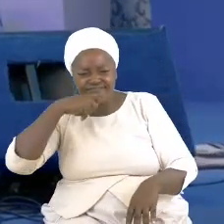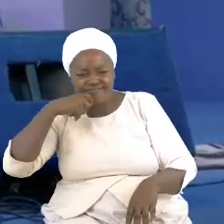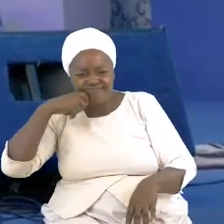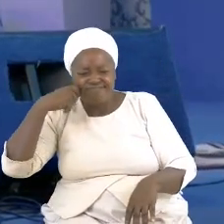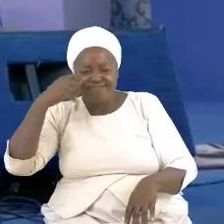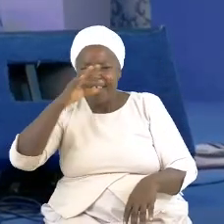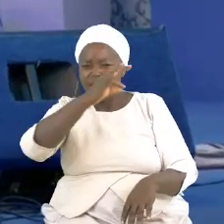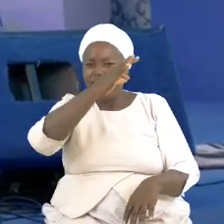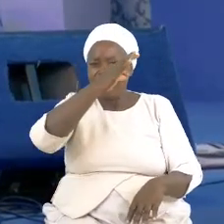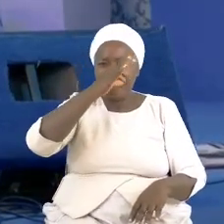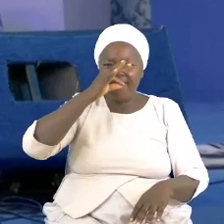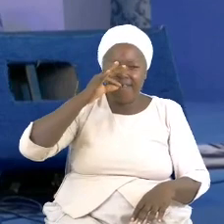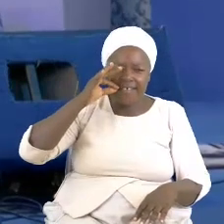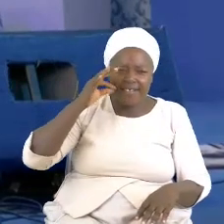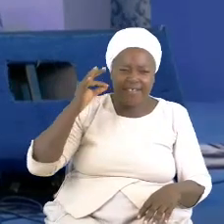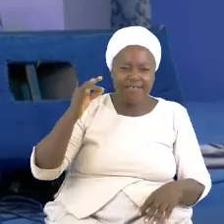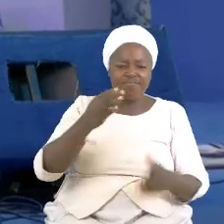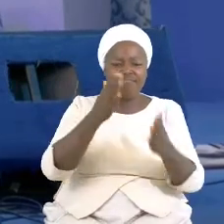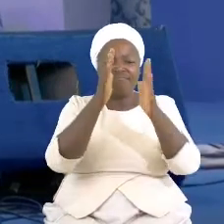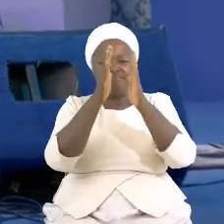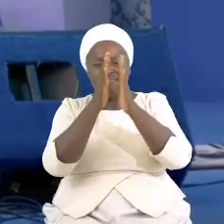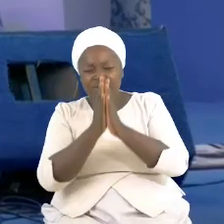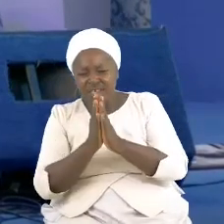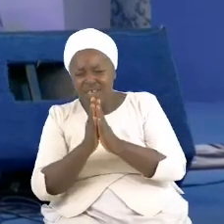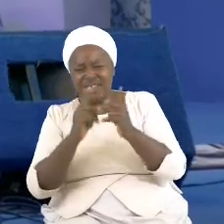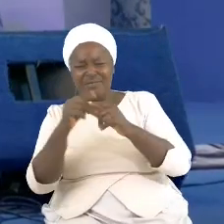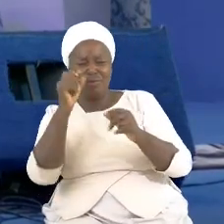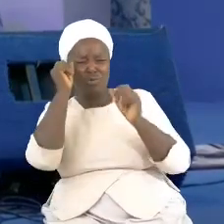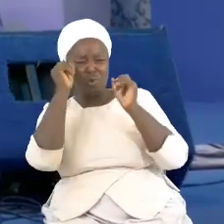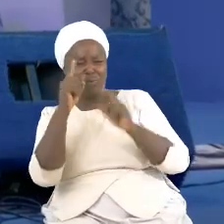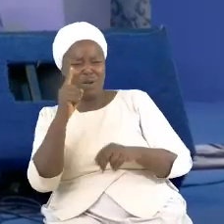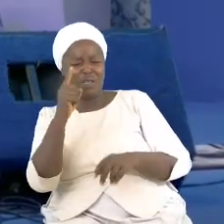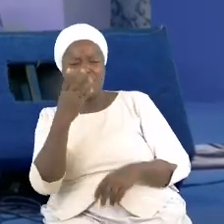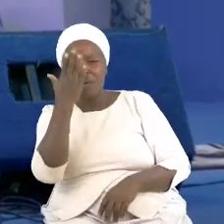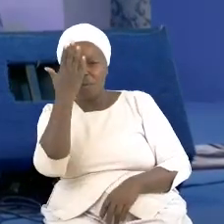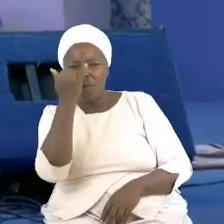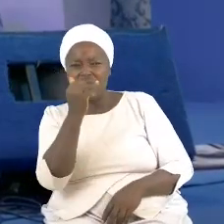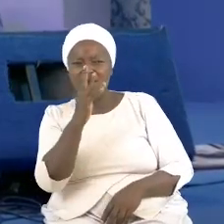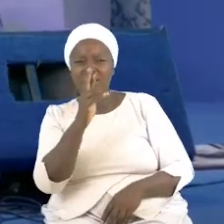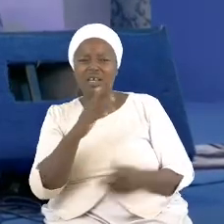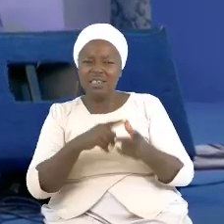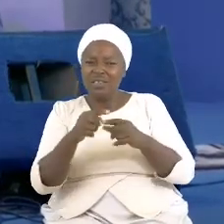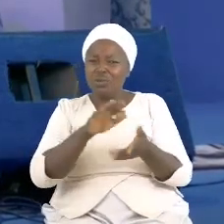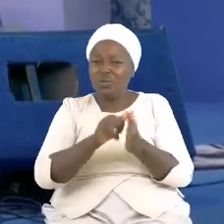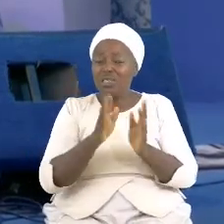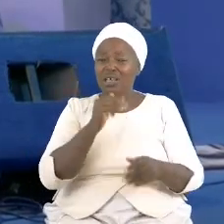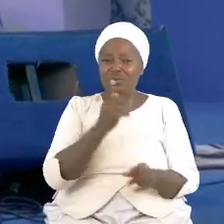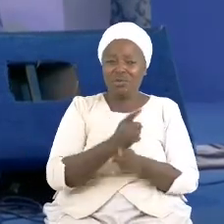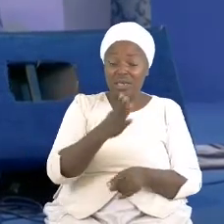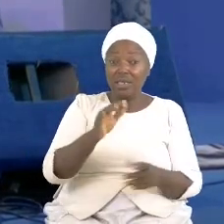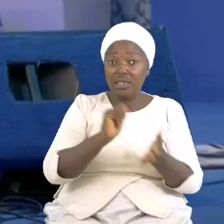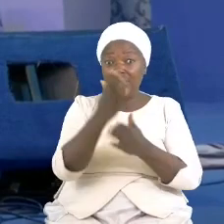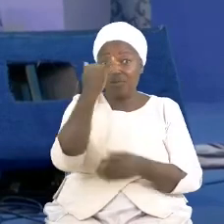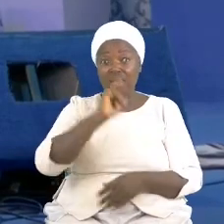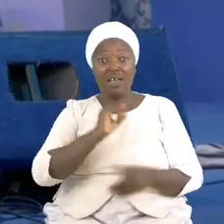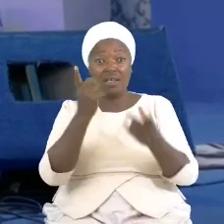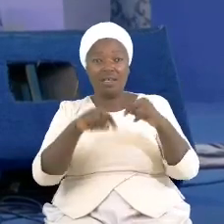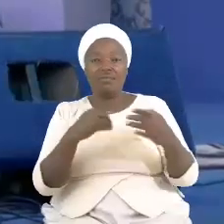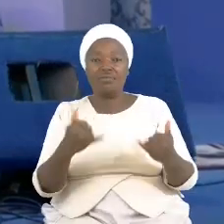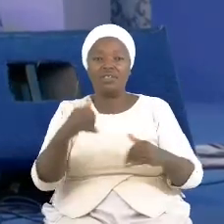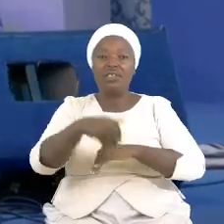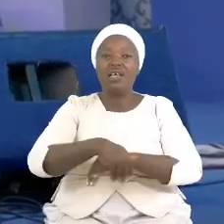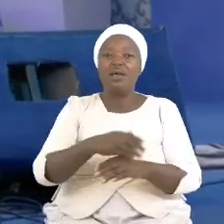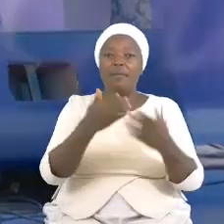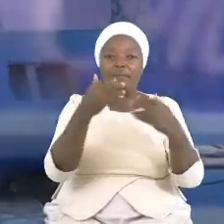you wondered why, and the thing is just there. That's why I came tonight. Mountains will